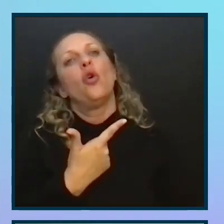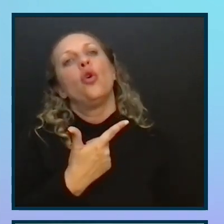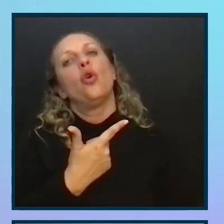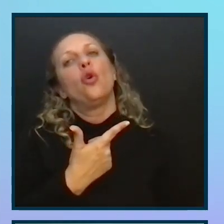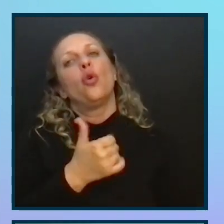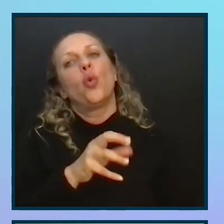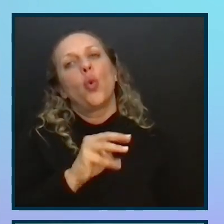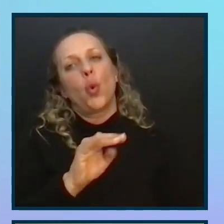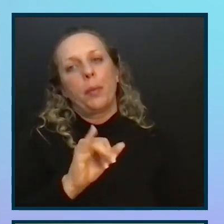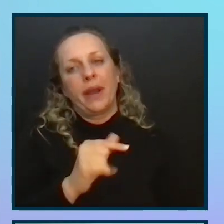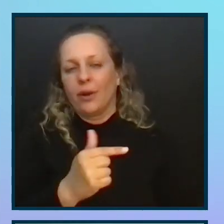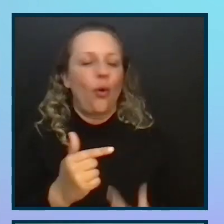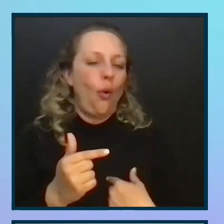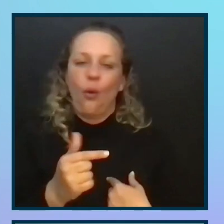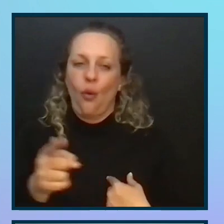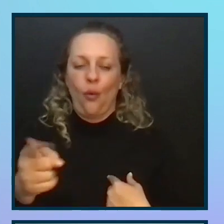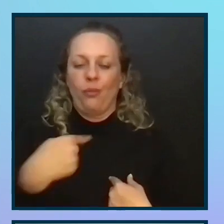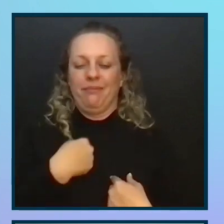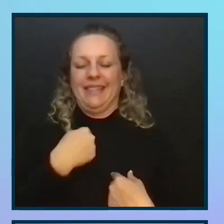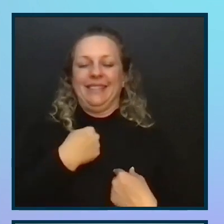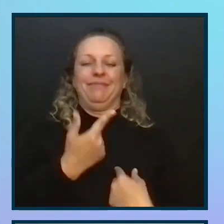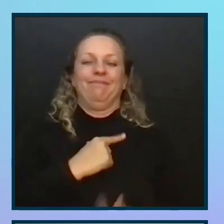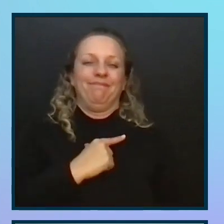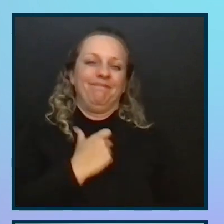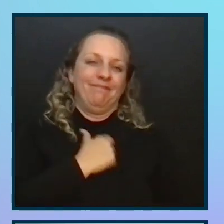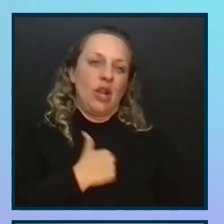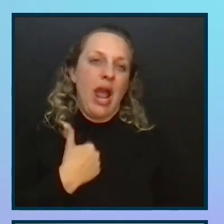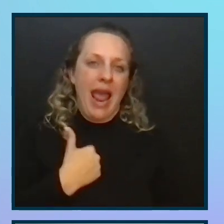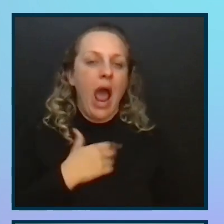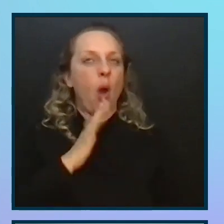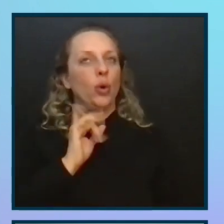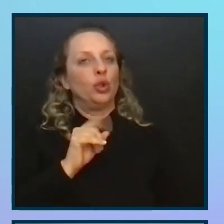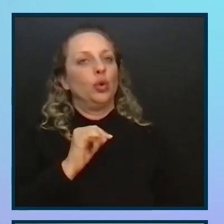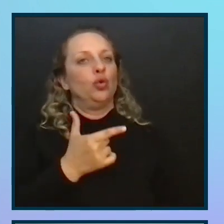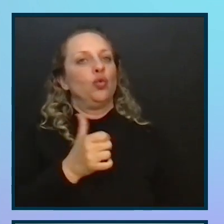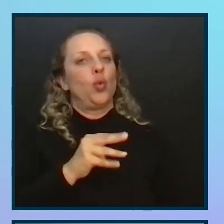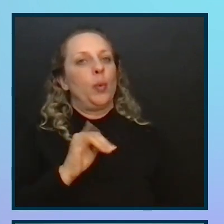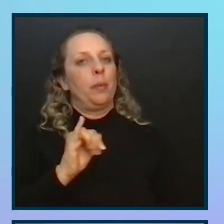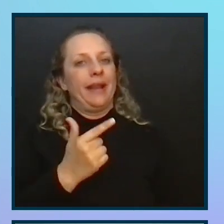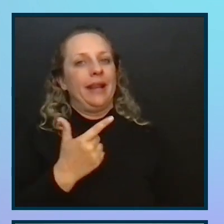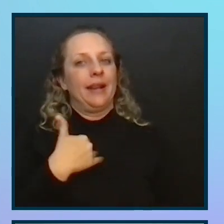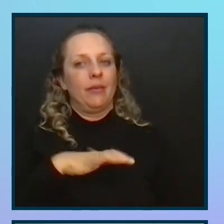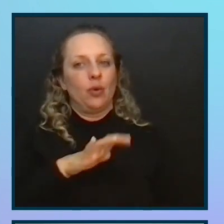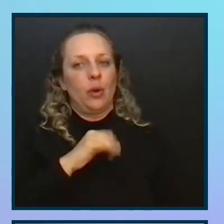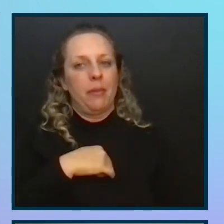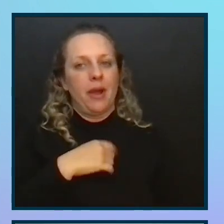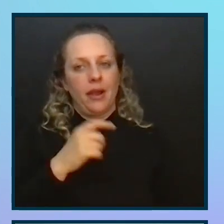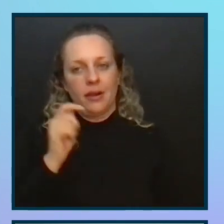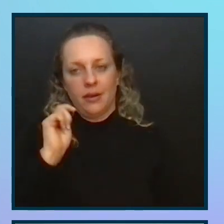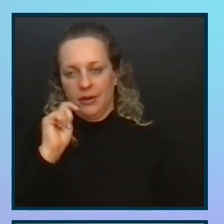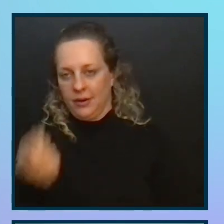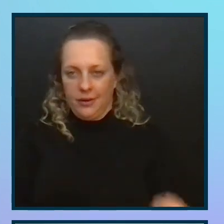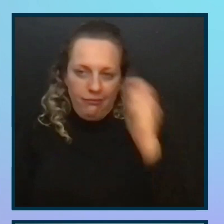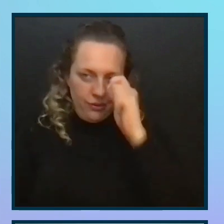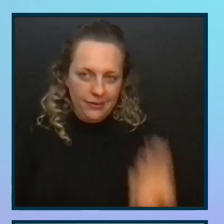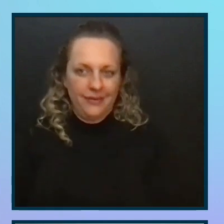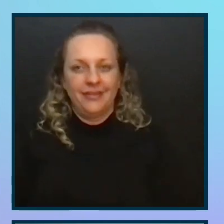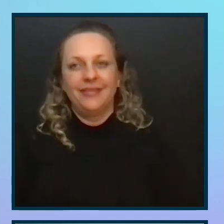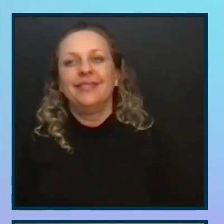handing it to myself. I'll do the grooming. I'm putting my my PM or PO hat on right now,